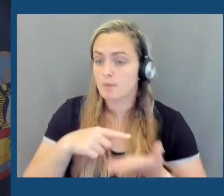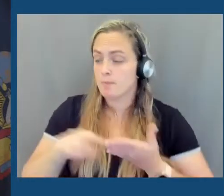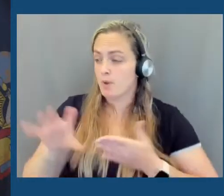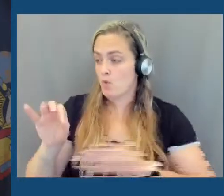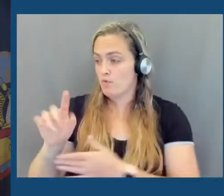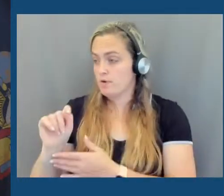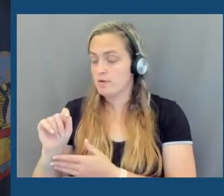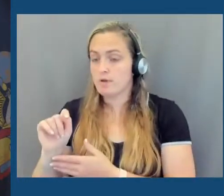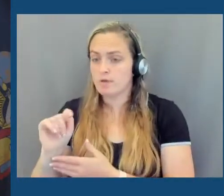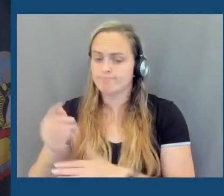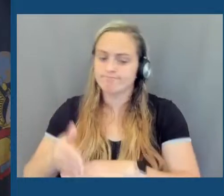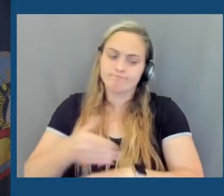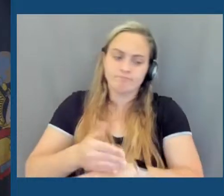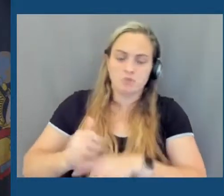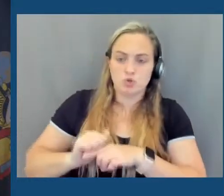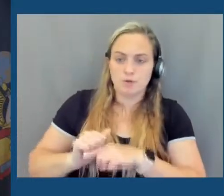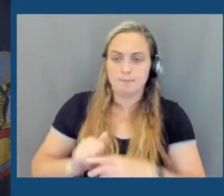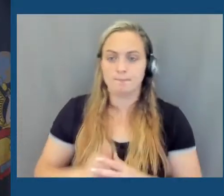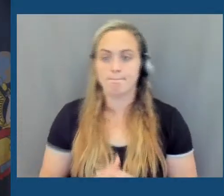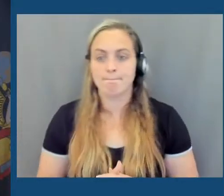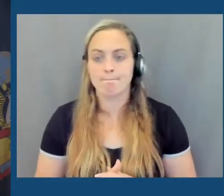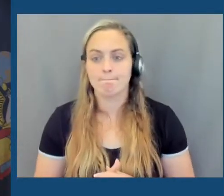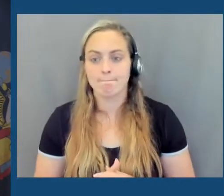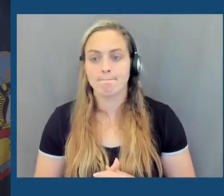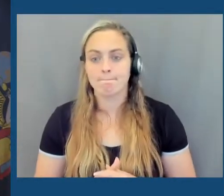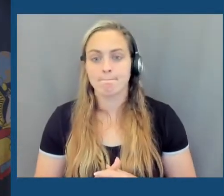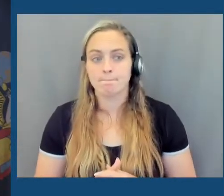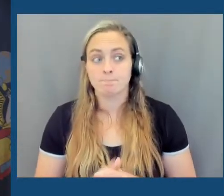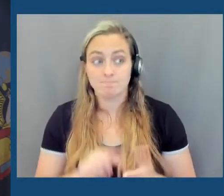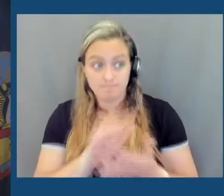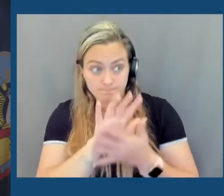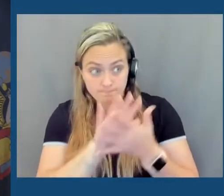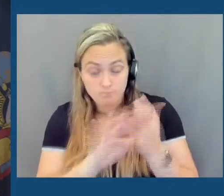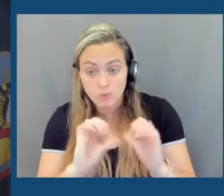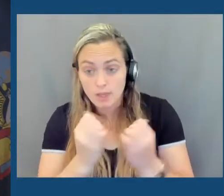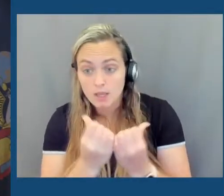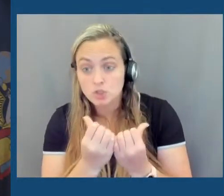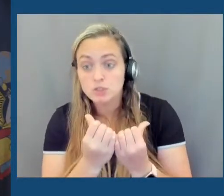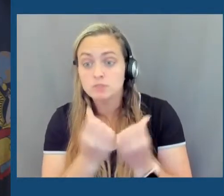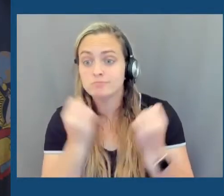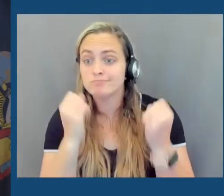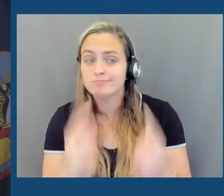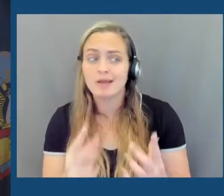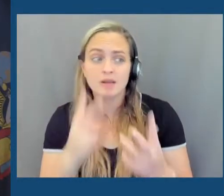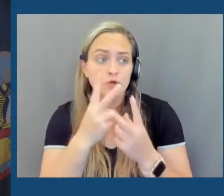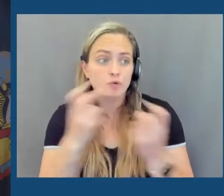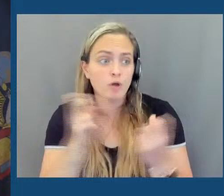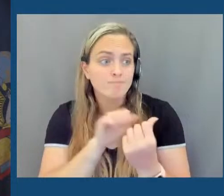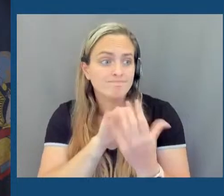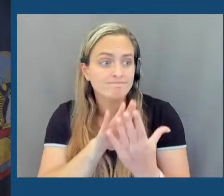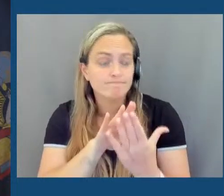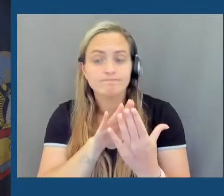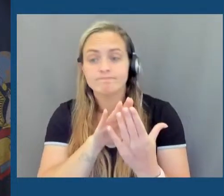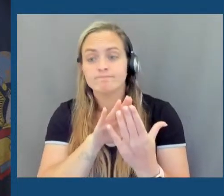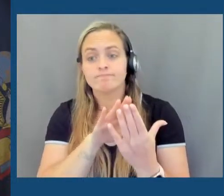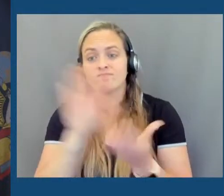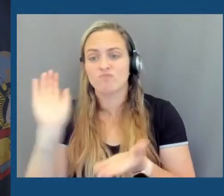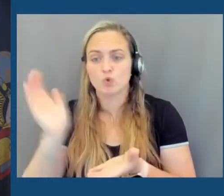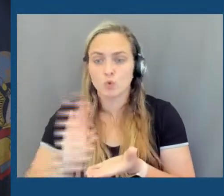and enhance training. All these agencies have a series of crime-fighting measures with a track record of